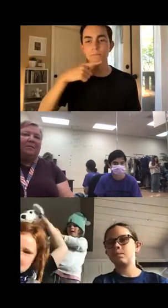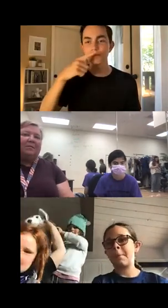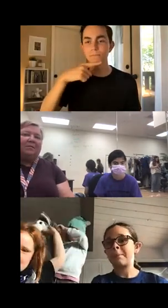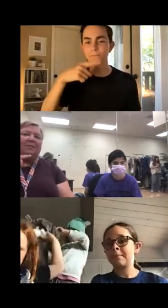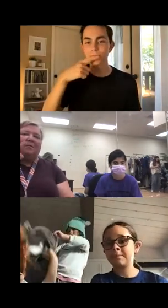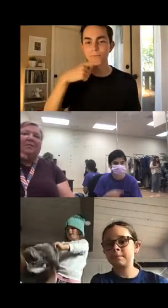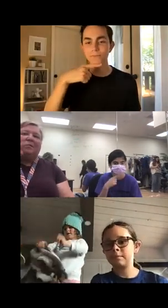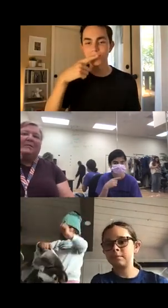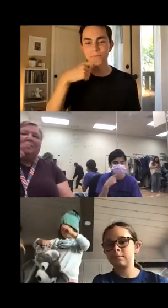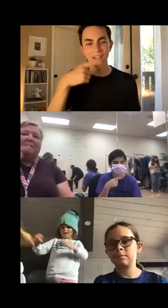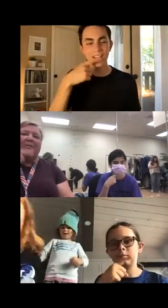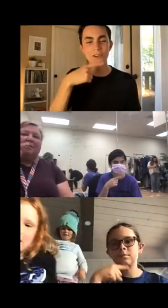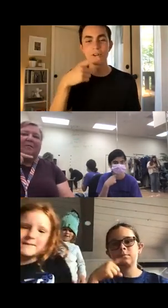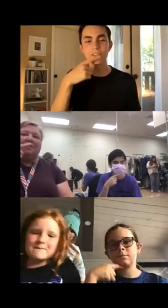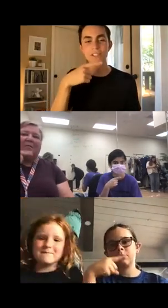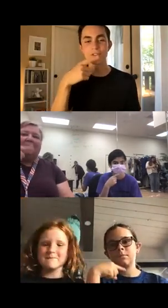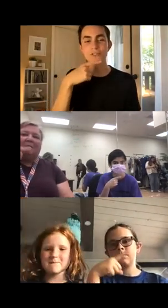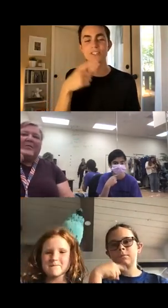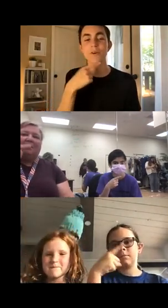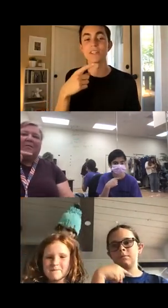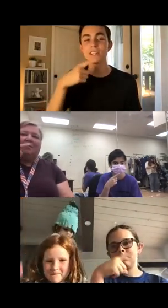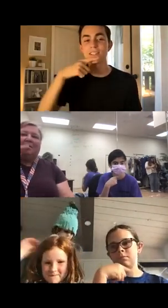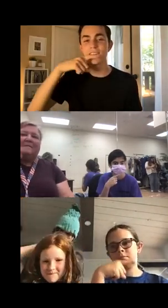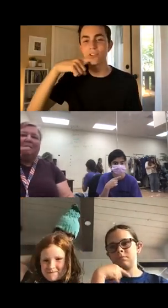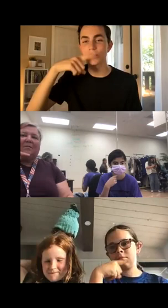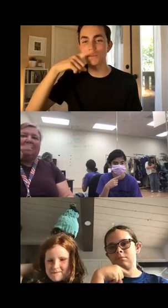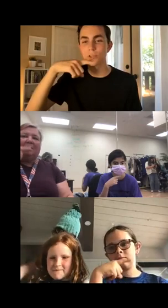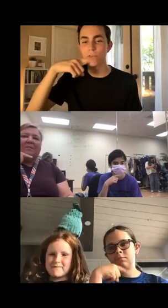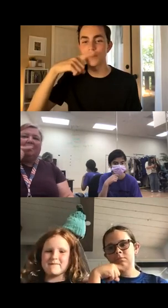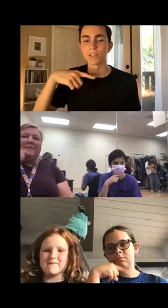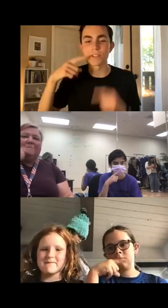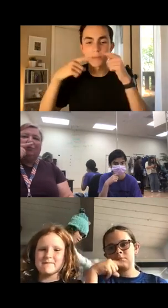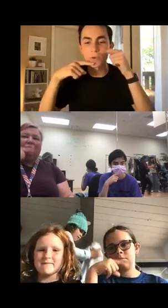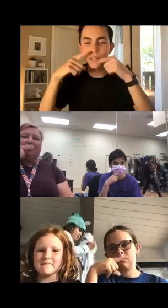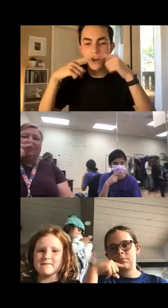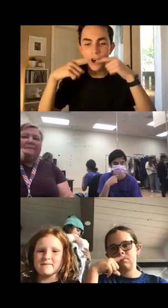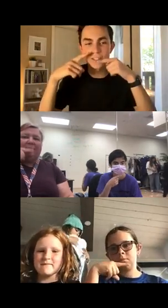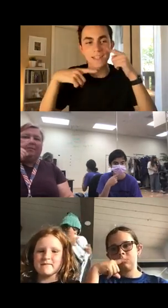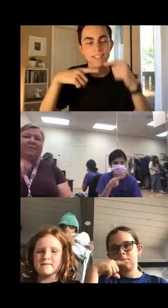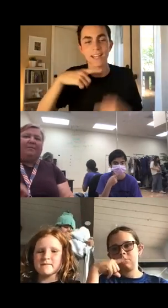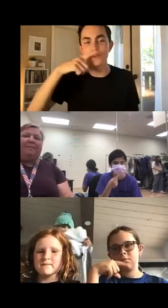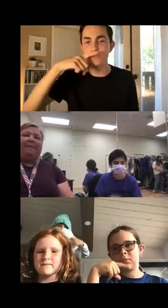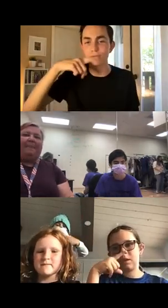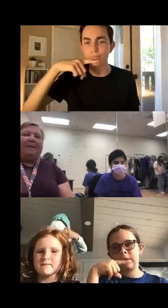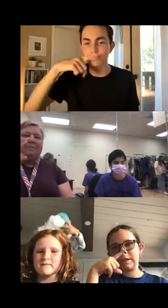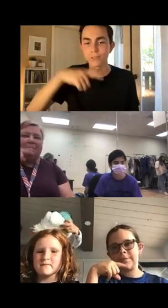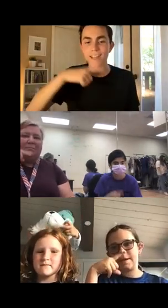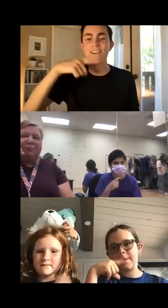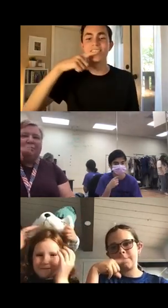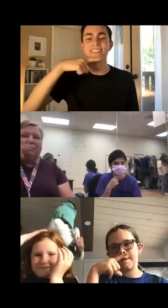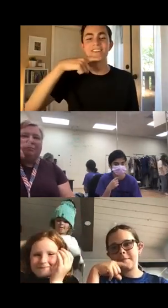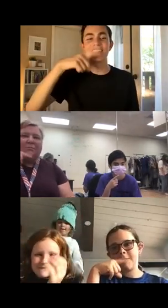Hearing. My ASL 1 teacher used to tell me that it's like your lips are moving because hearing people, they talk instead of signs. It